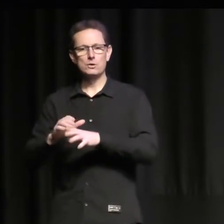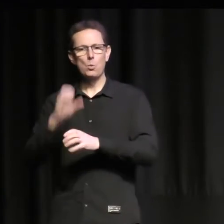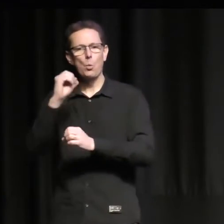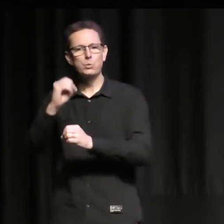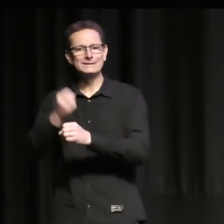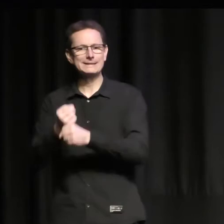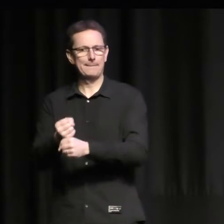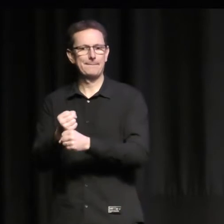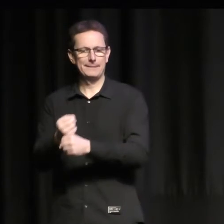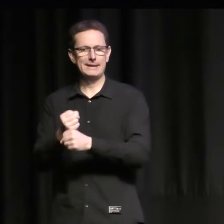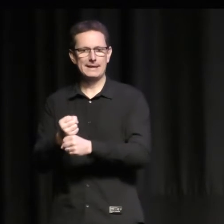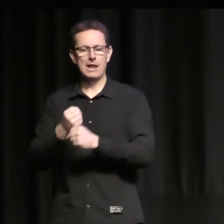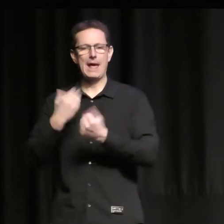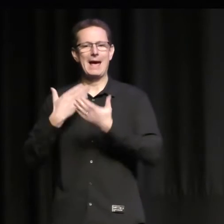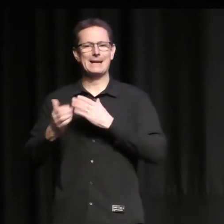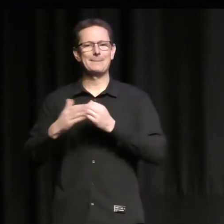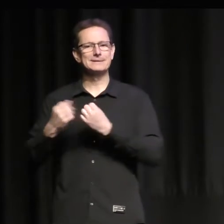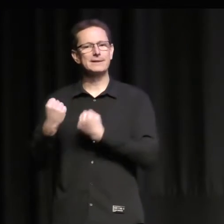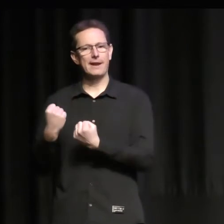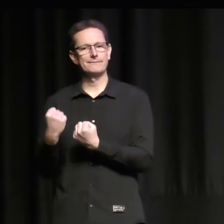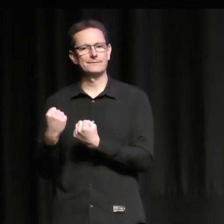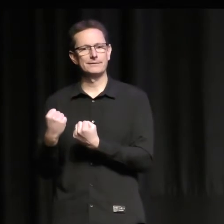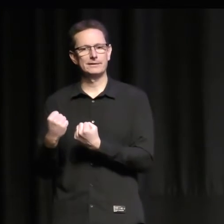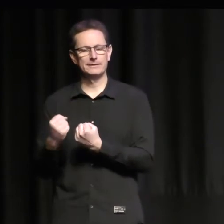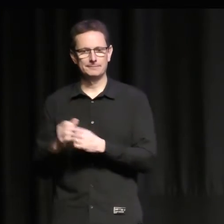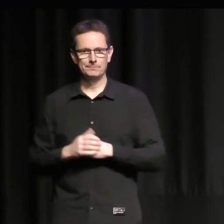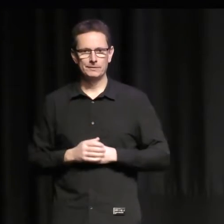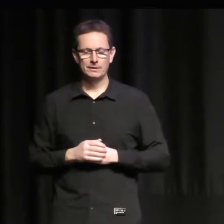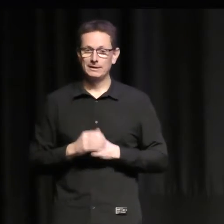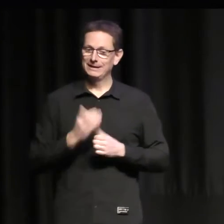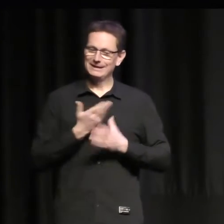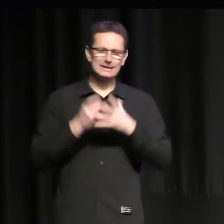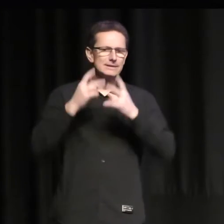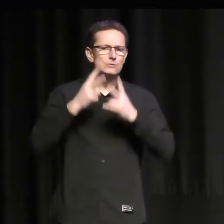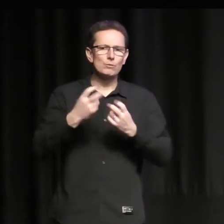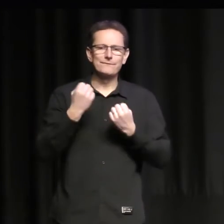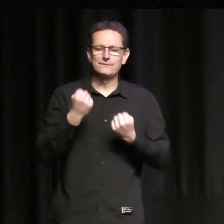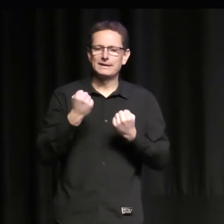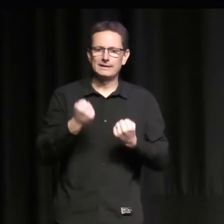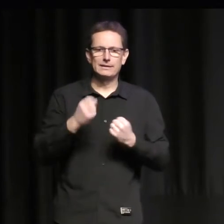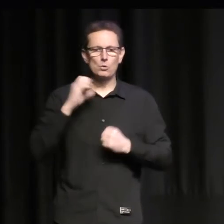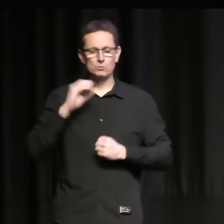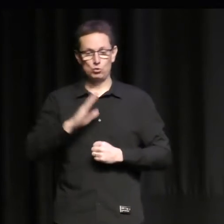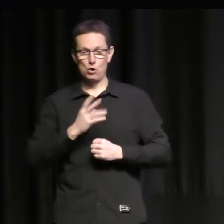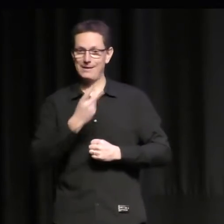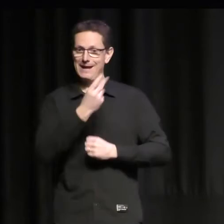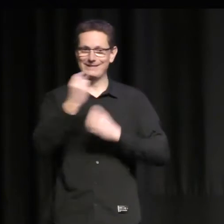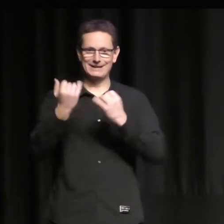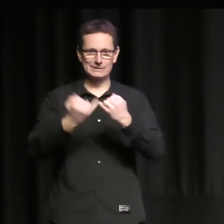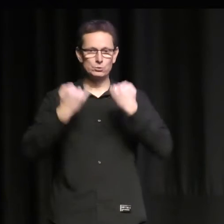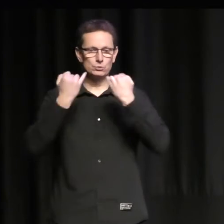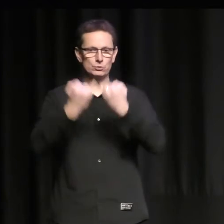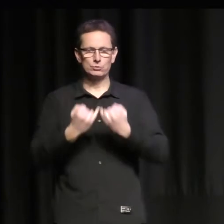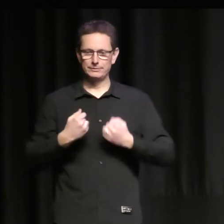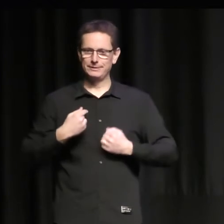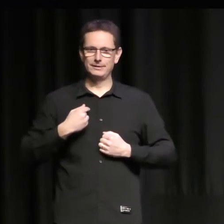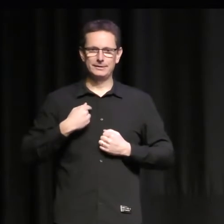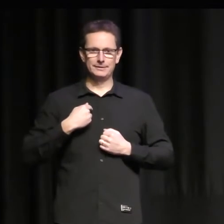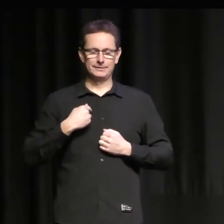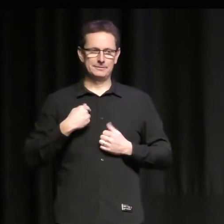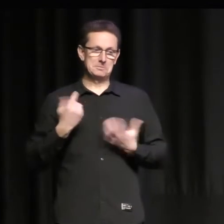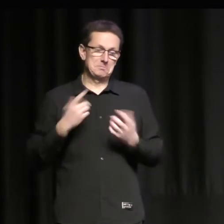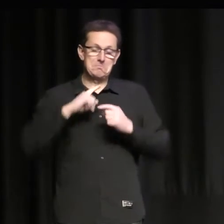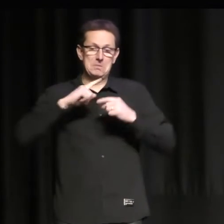prospect of stable labor. That's not so important if you had other institutions. I wouldn't mind